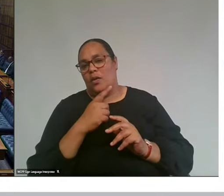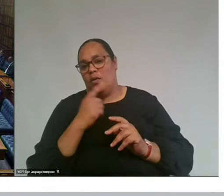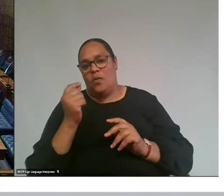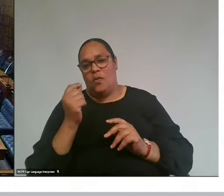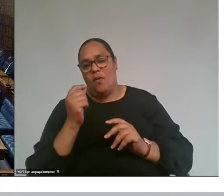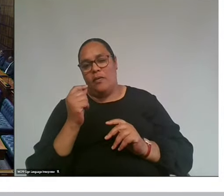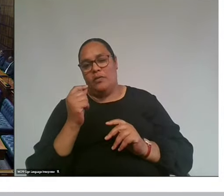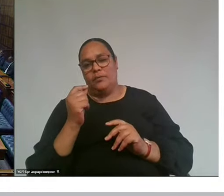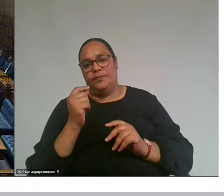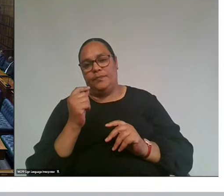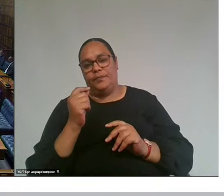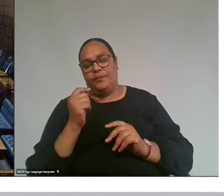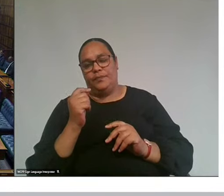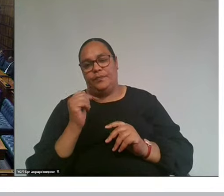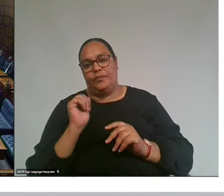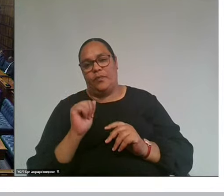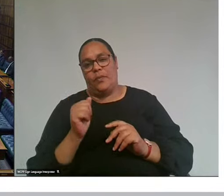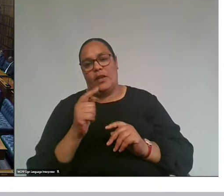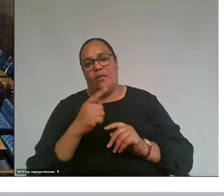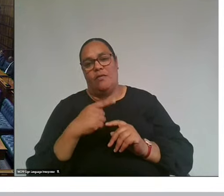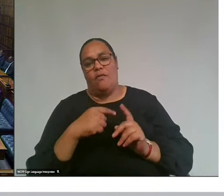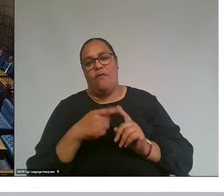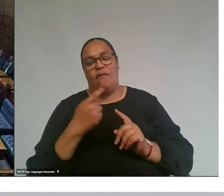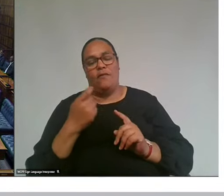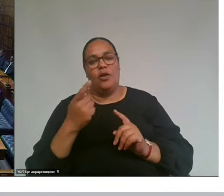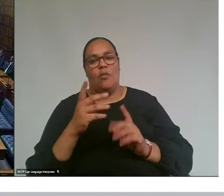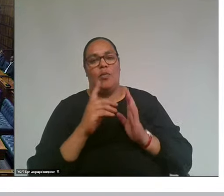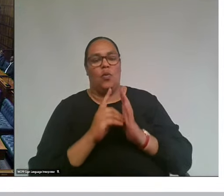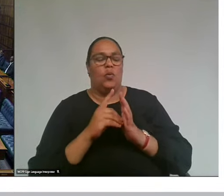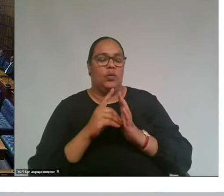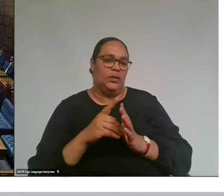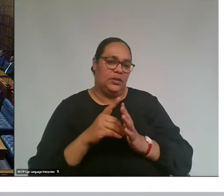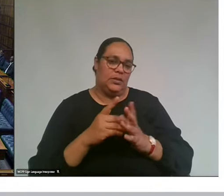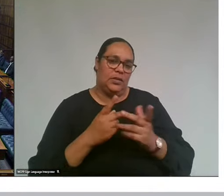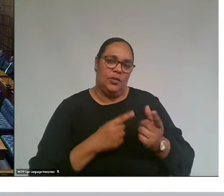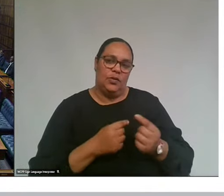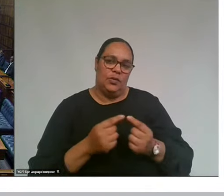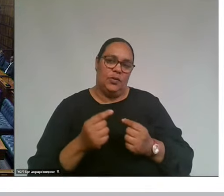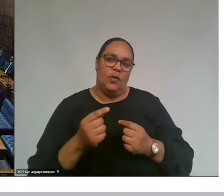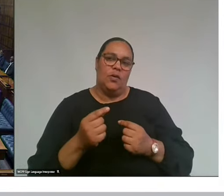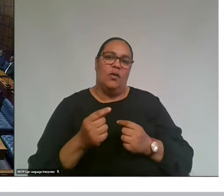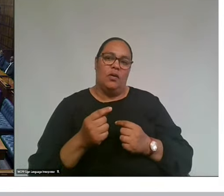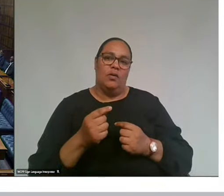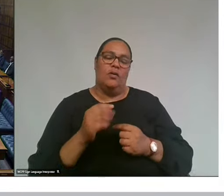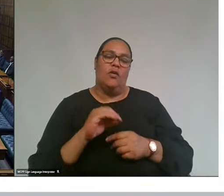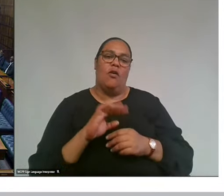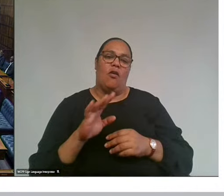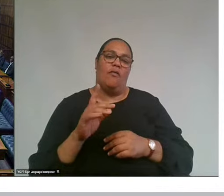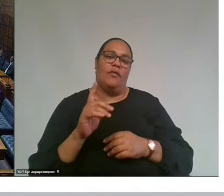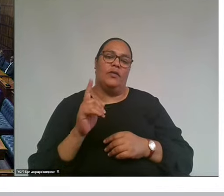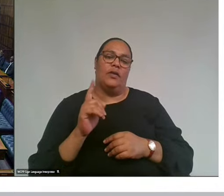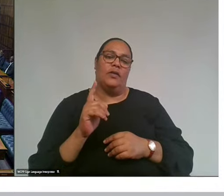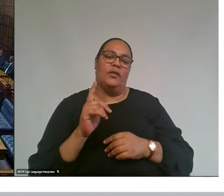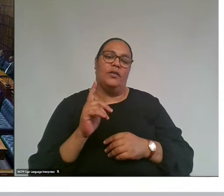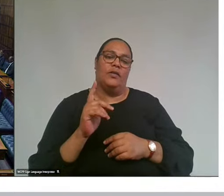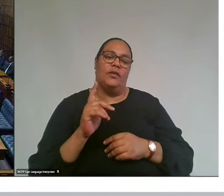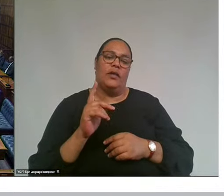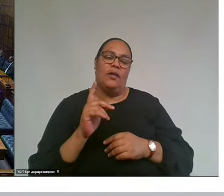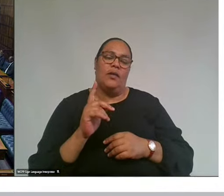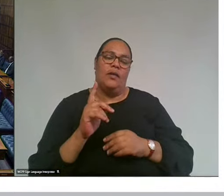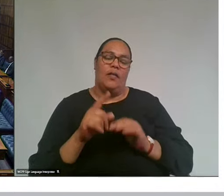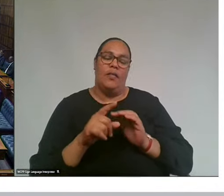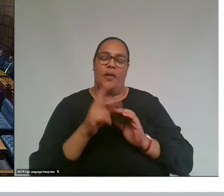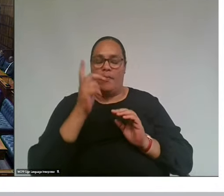declarations my pedestrian is orders um of the black wine labels that would have